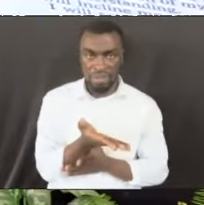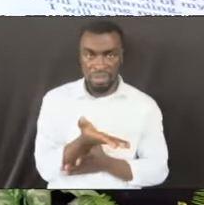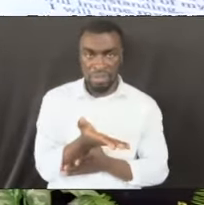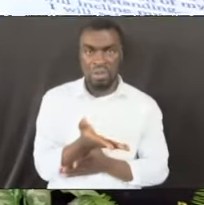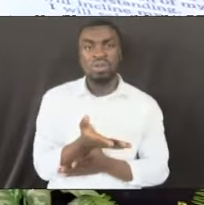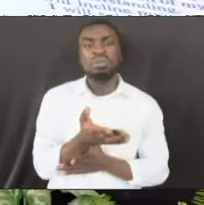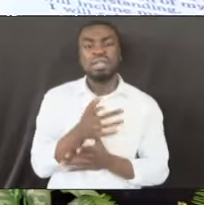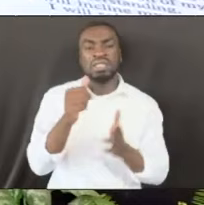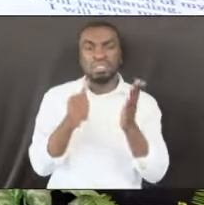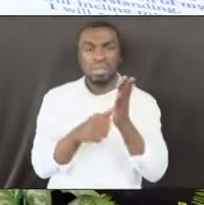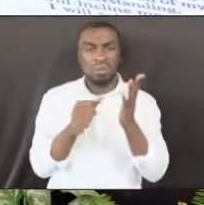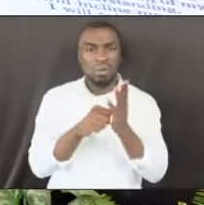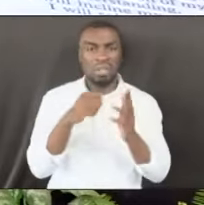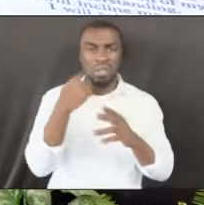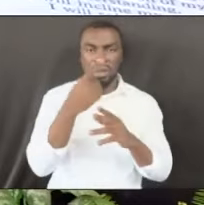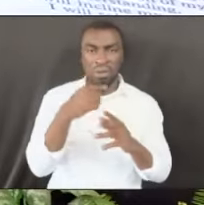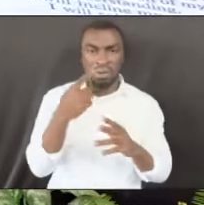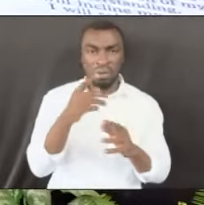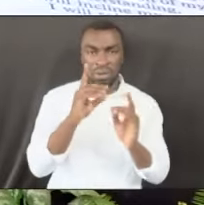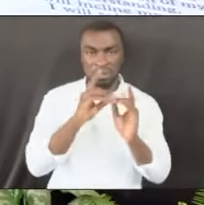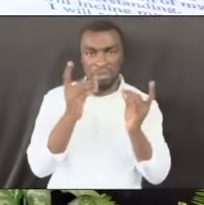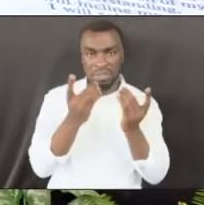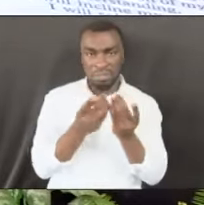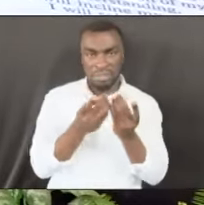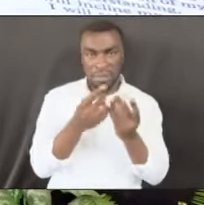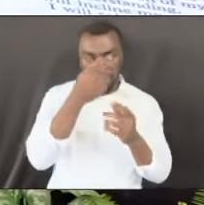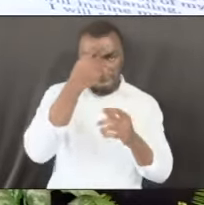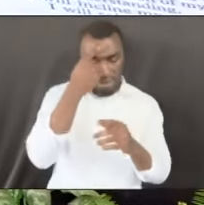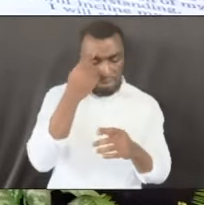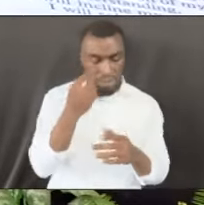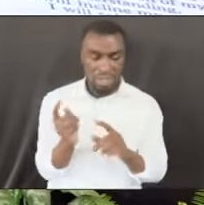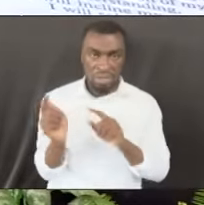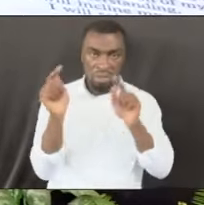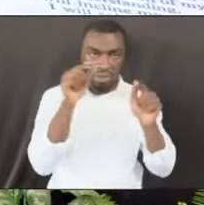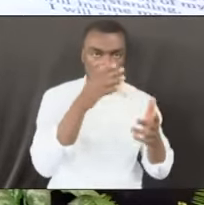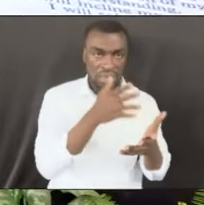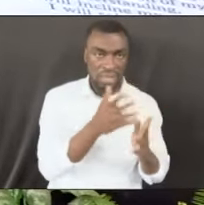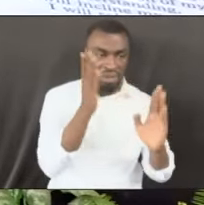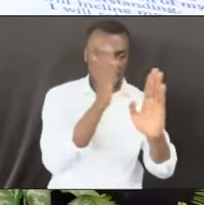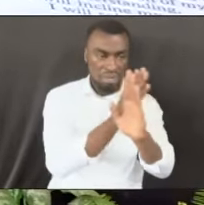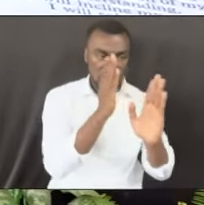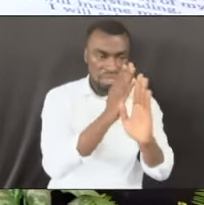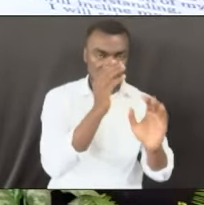a disobedient and you went to hide in that job. It's like now you're a sheep.